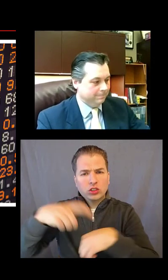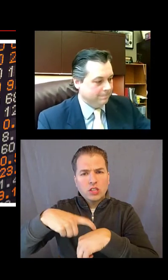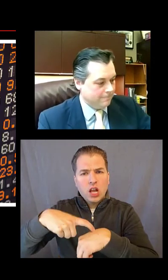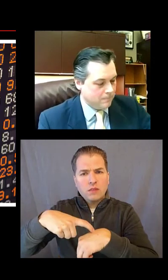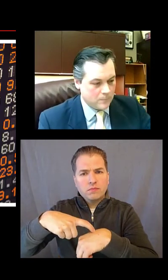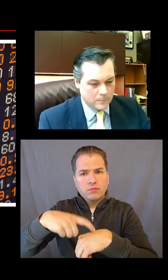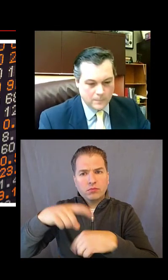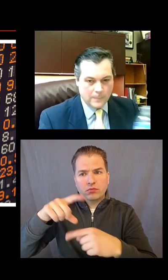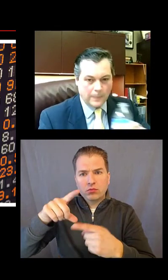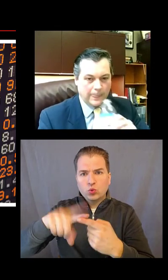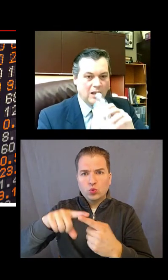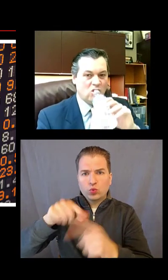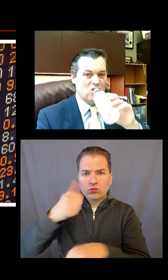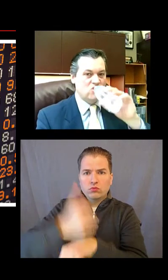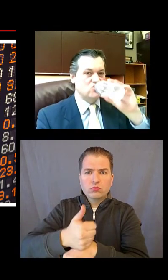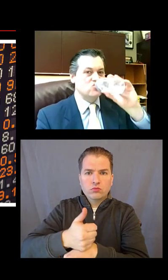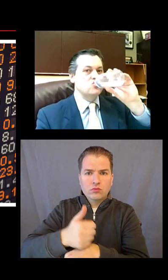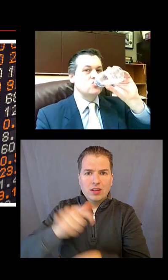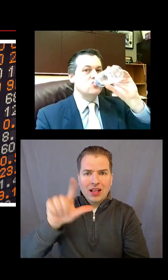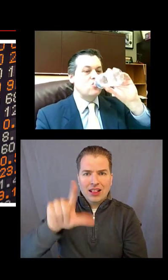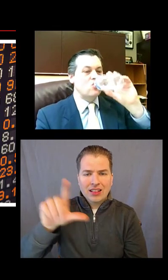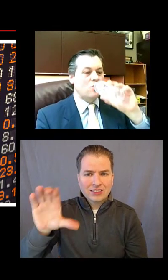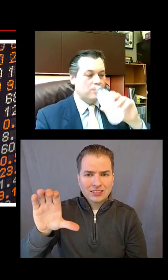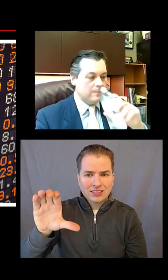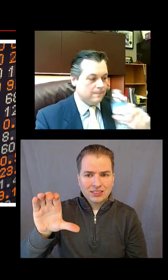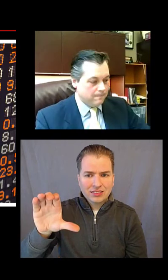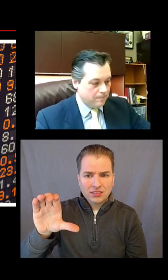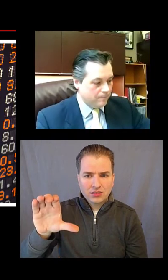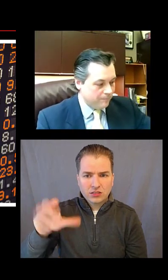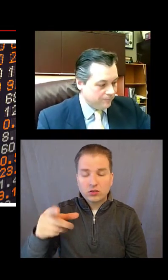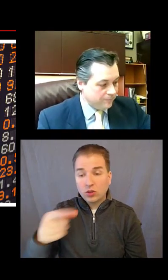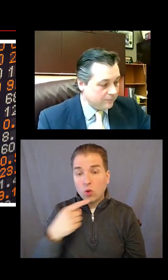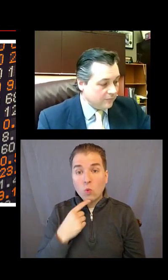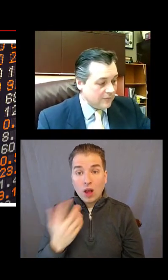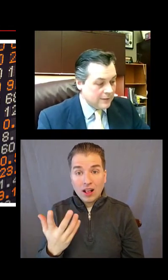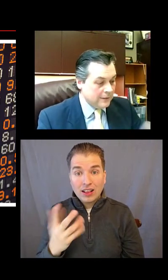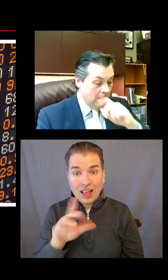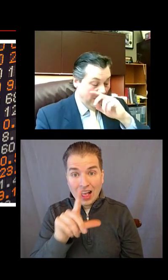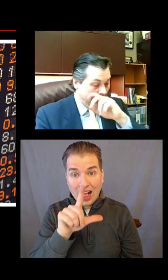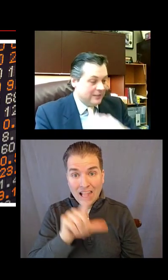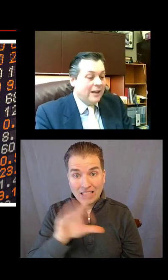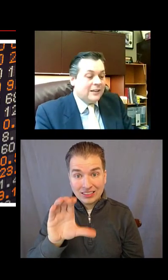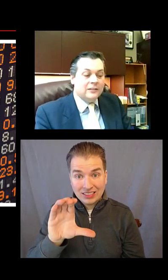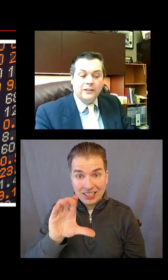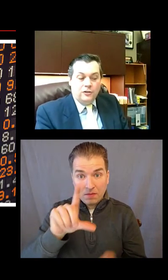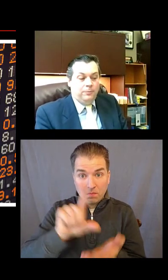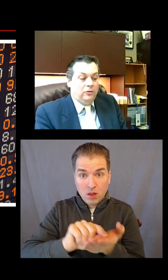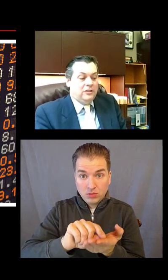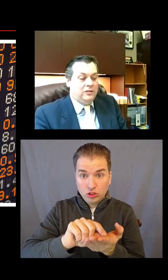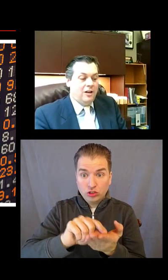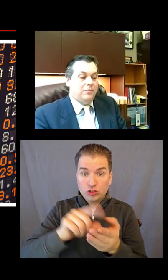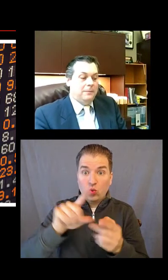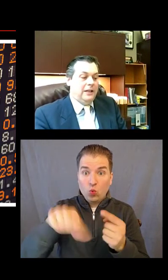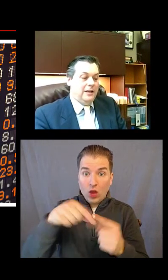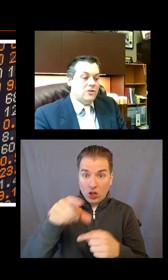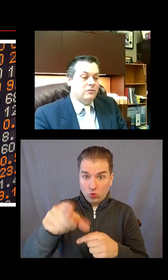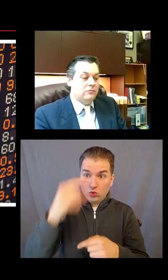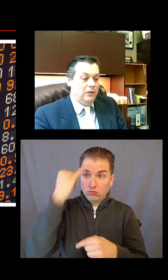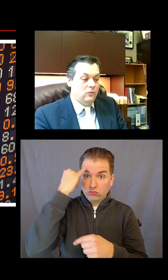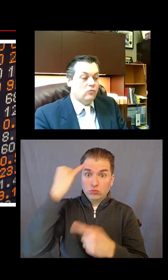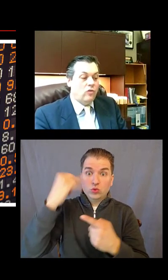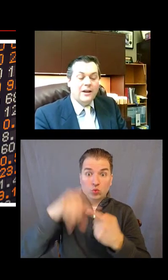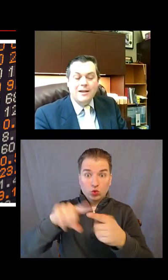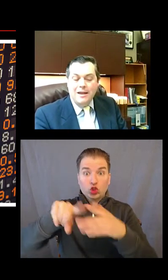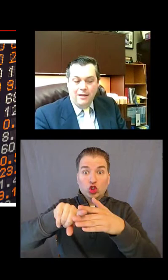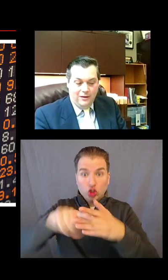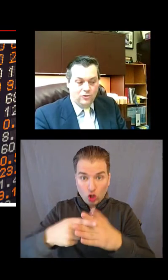about how much time do I have to publish my LLC? Well, technically, you're supposed to start publication